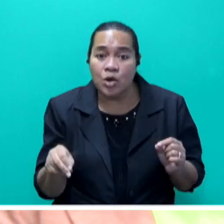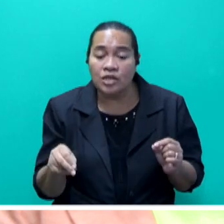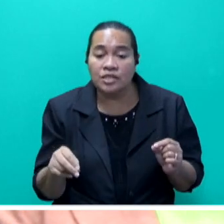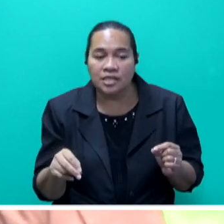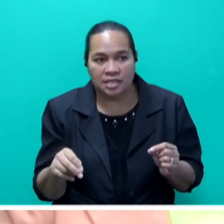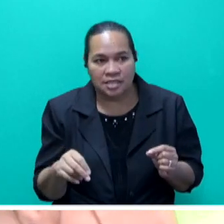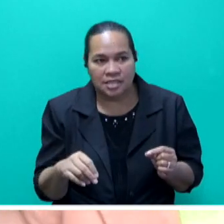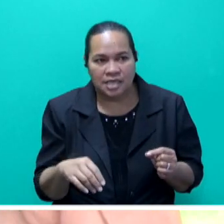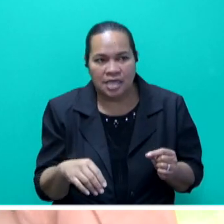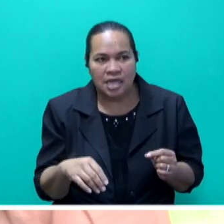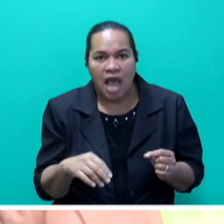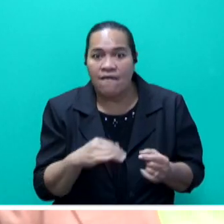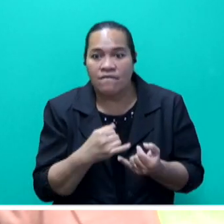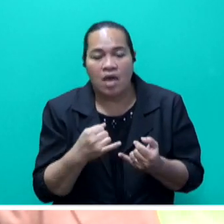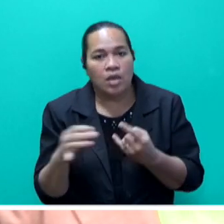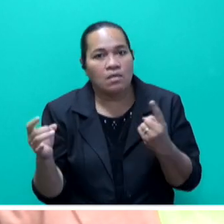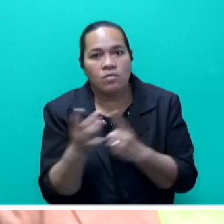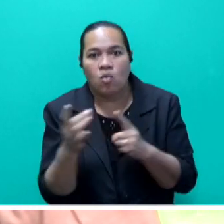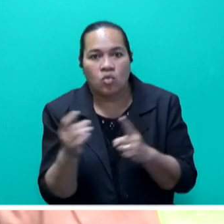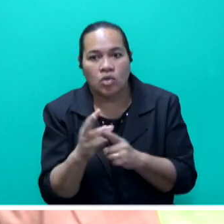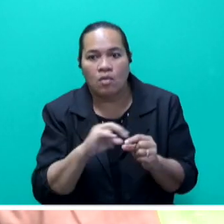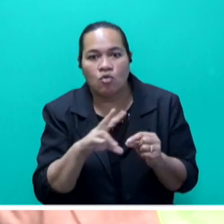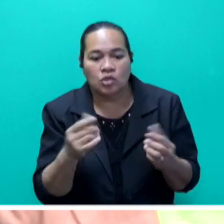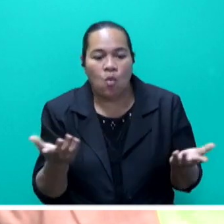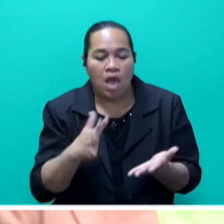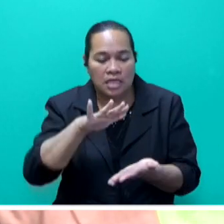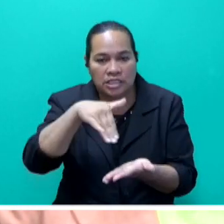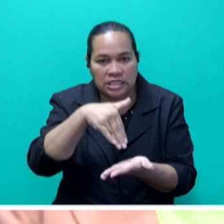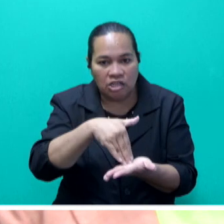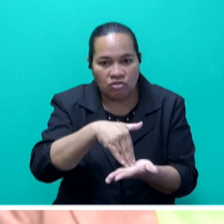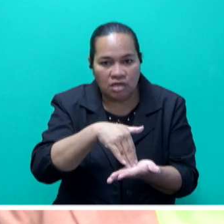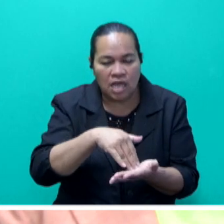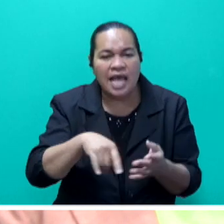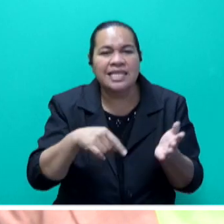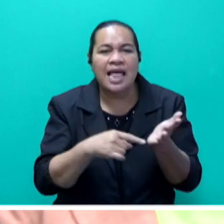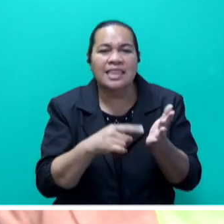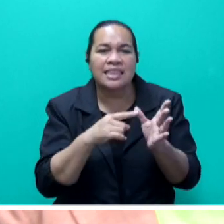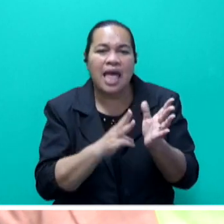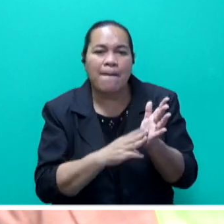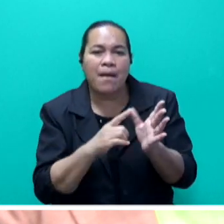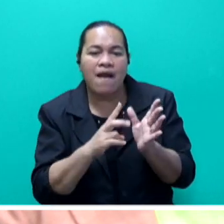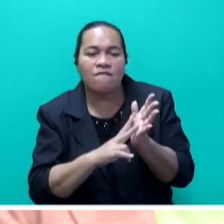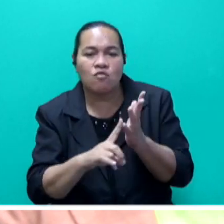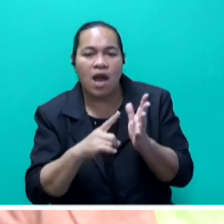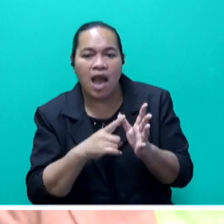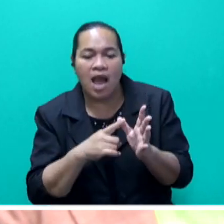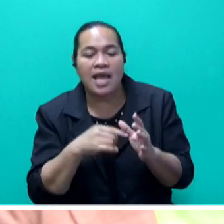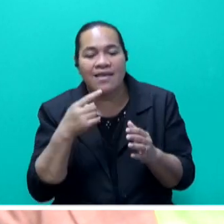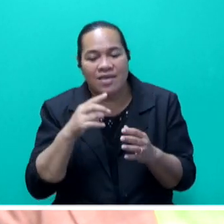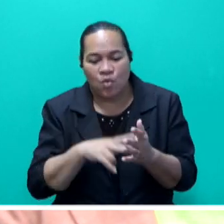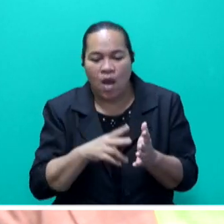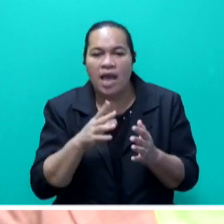these central critical bridges in the Central Division have included the Tamuboi Wai Bridge, completed in